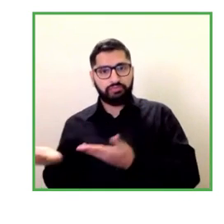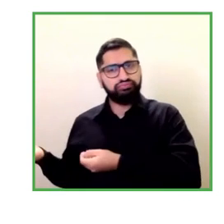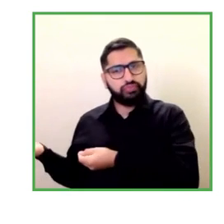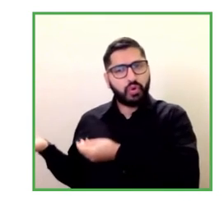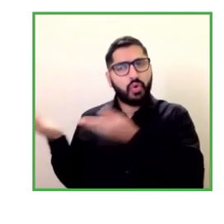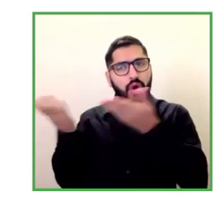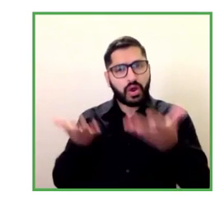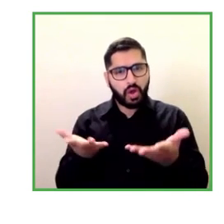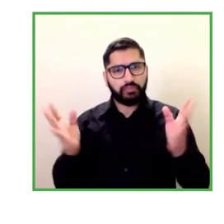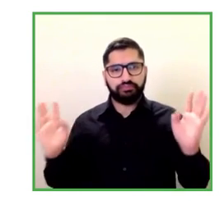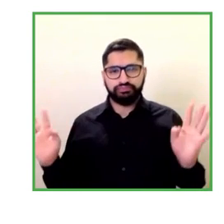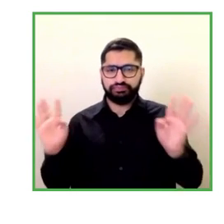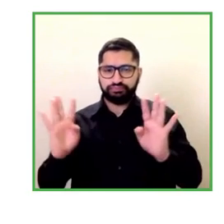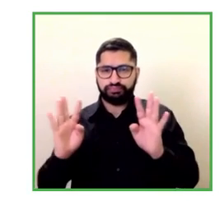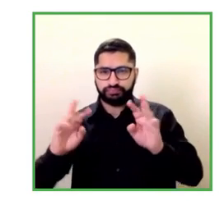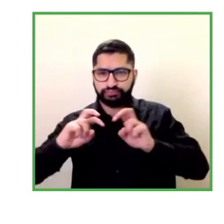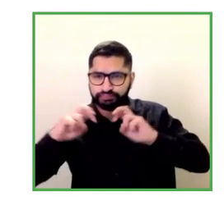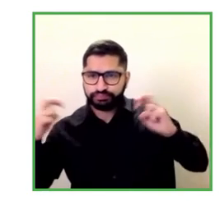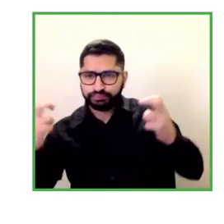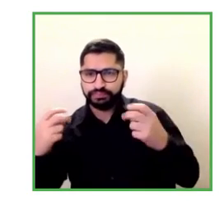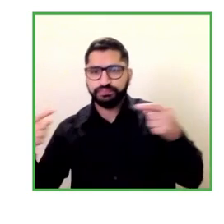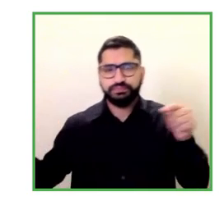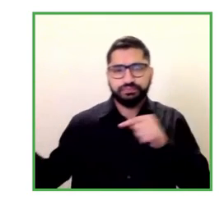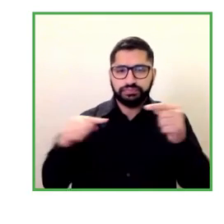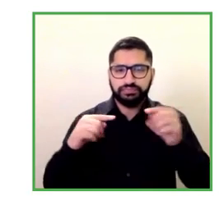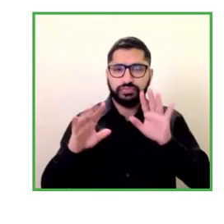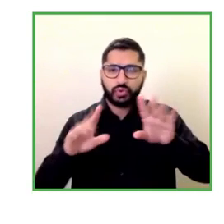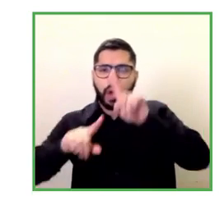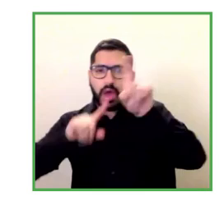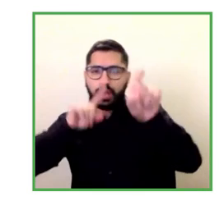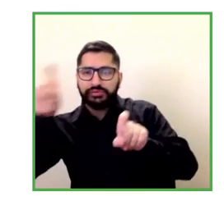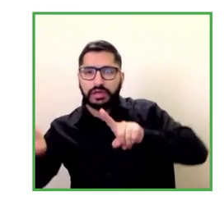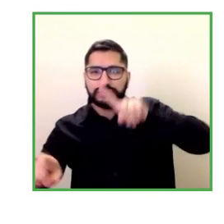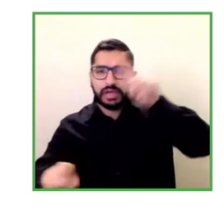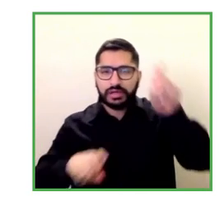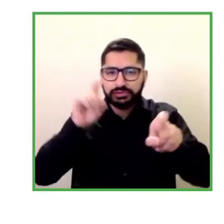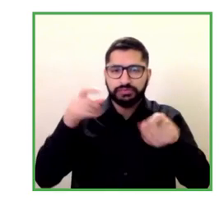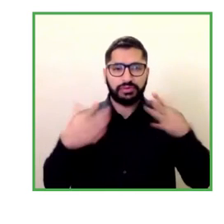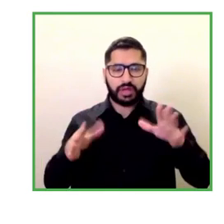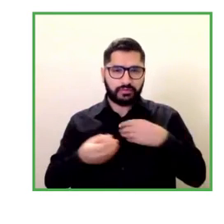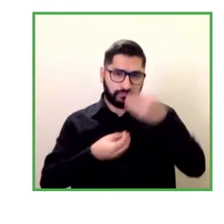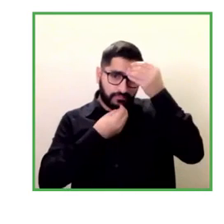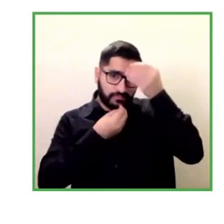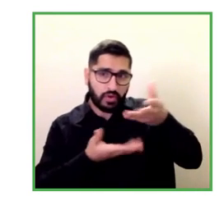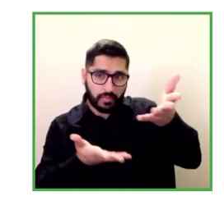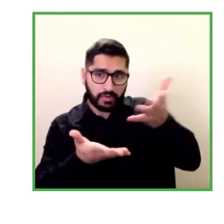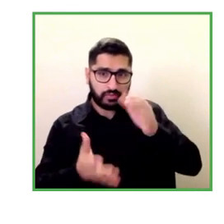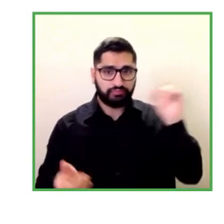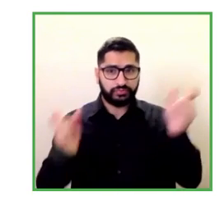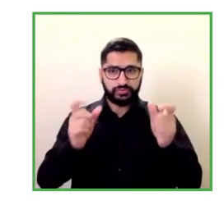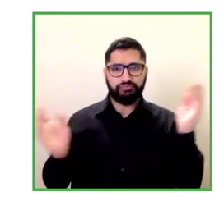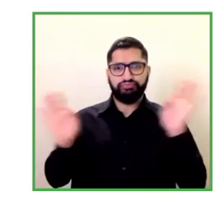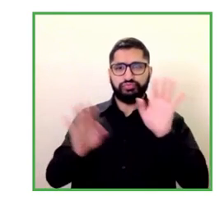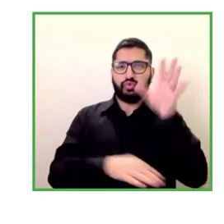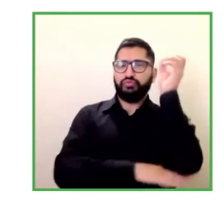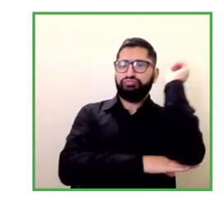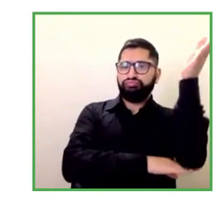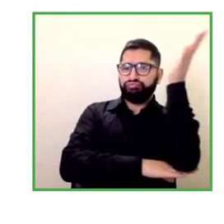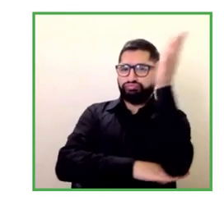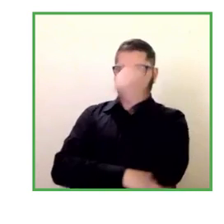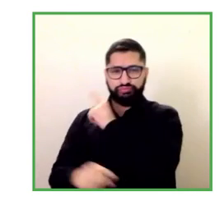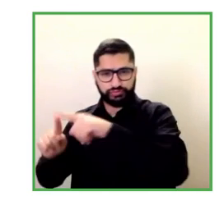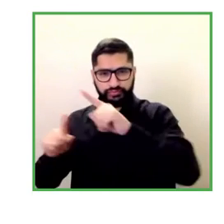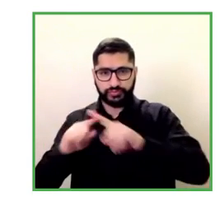everyone to listen to this discussion in the panel with questions that we've received. The first question goes to